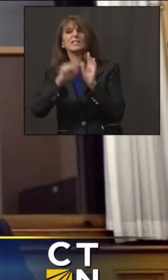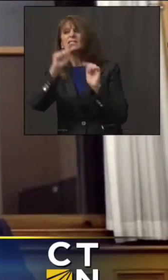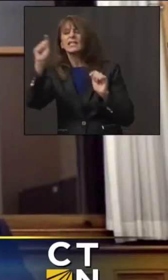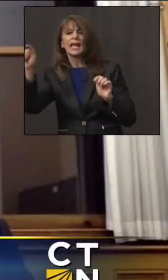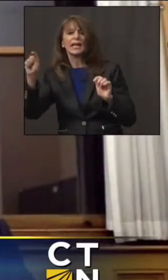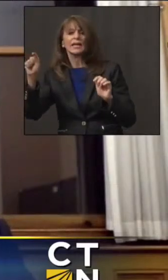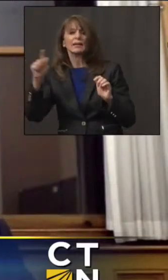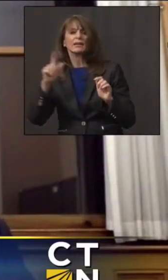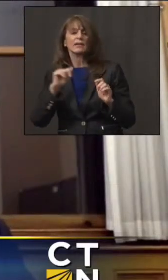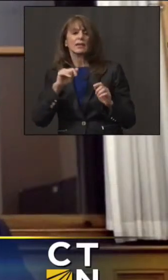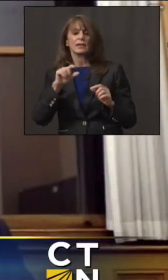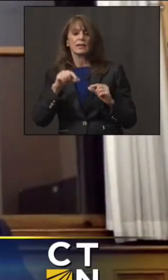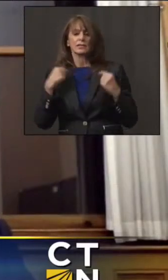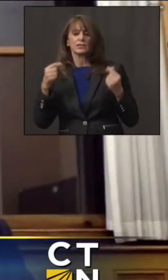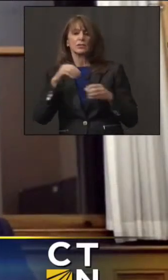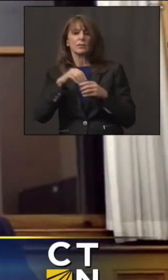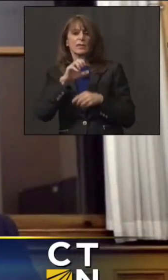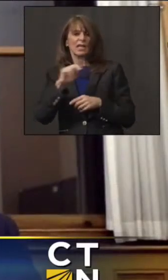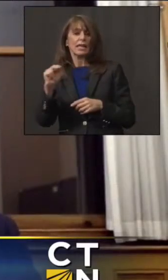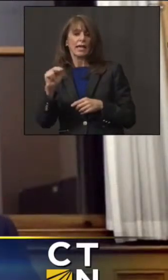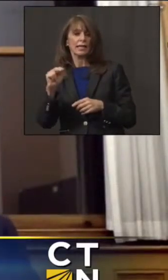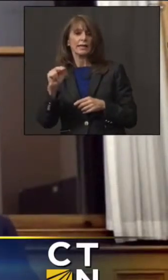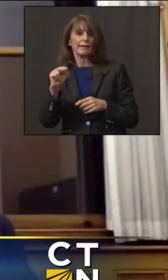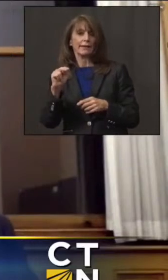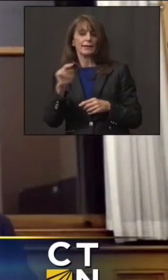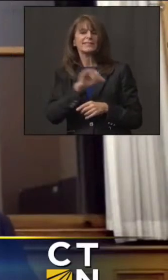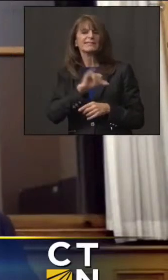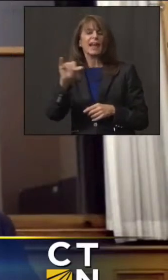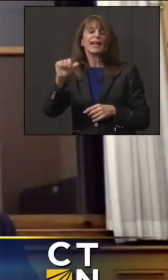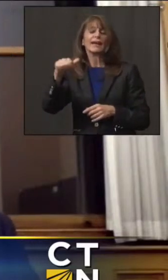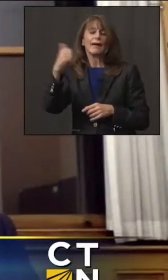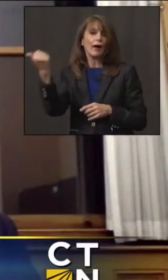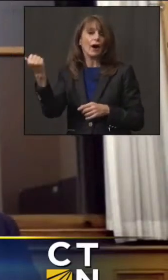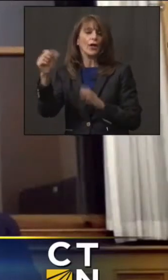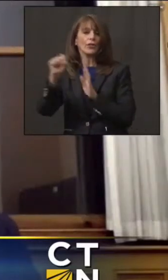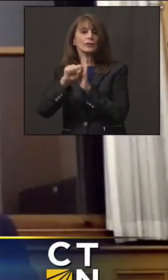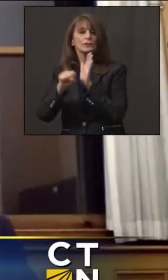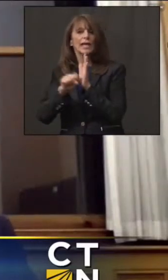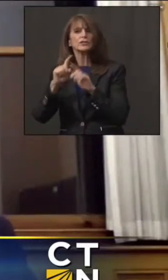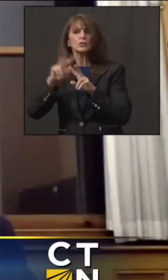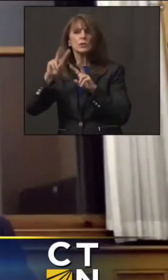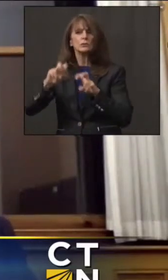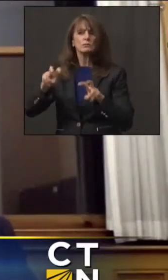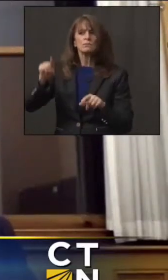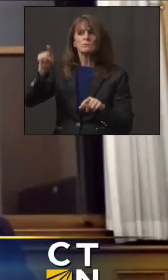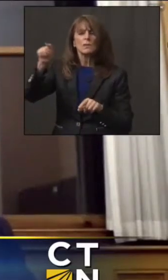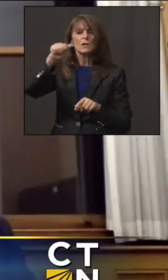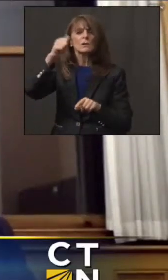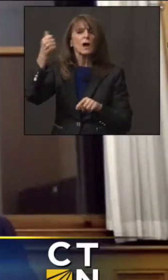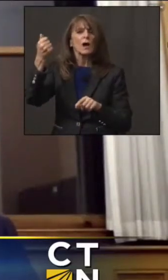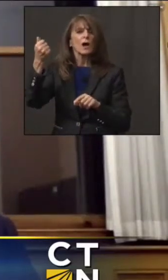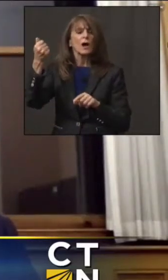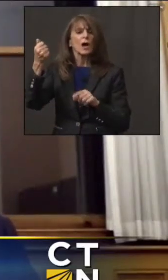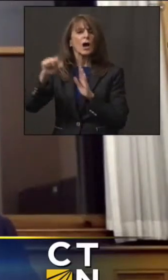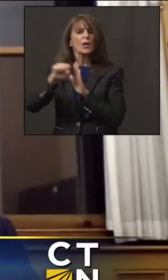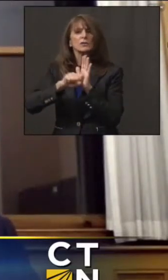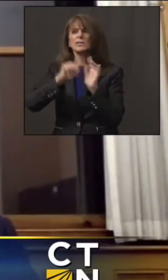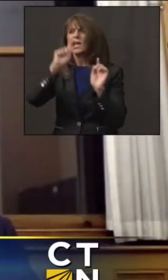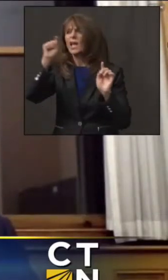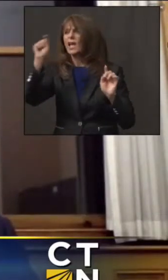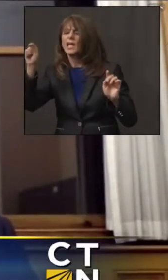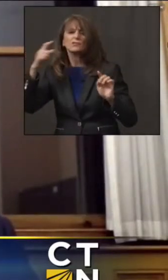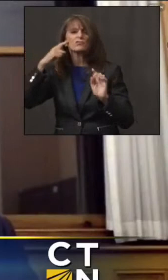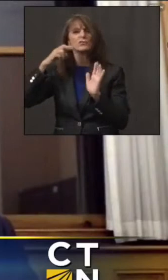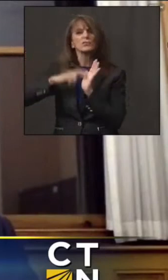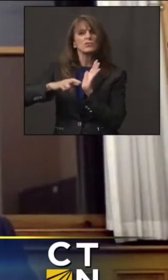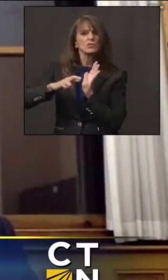in Connecticut is fundamentally going to be similar to gyms in other places. So we do look at trends we see in other states and other research that's done as